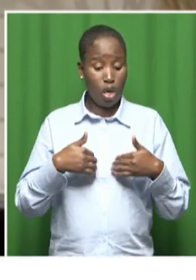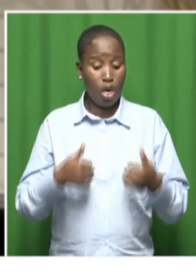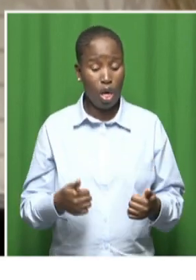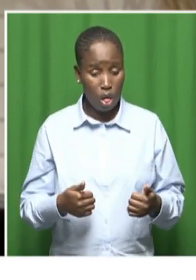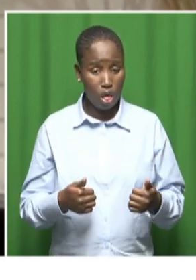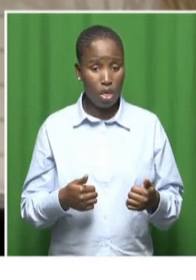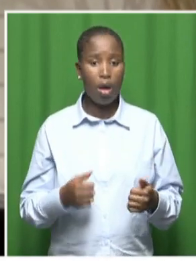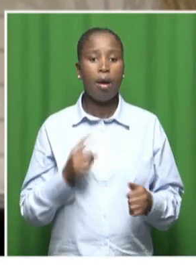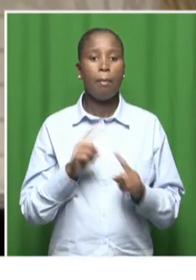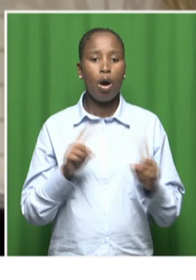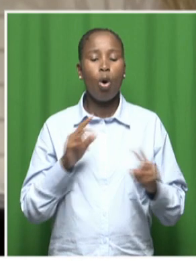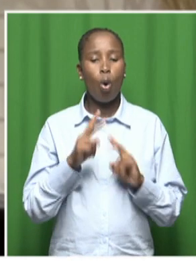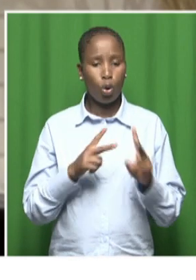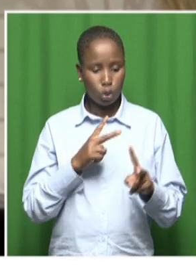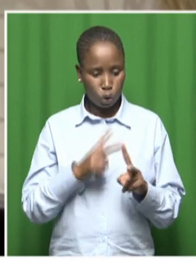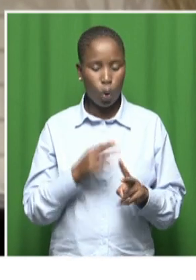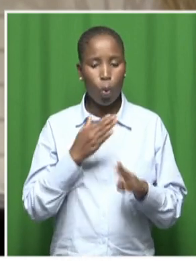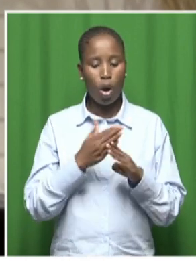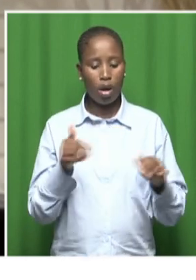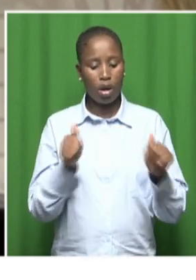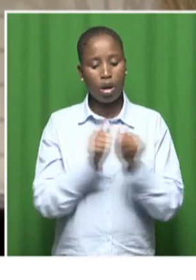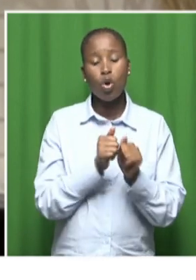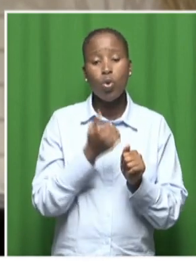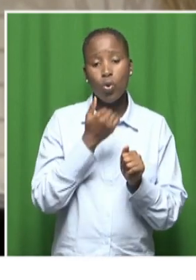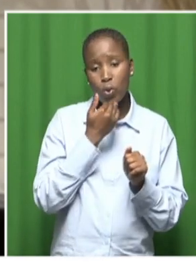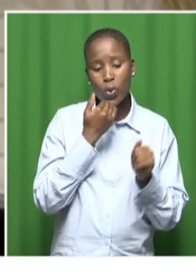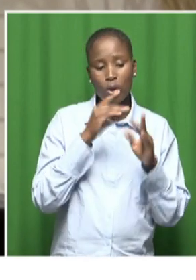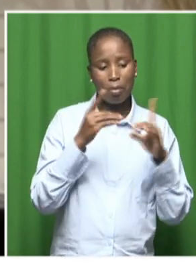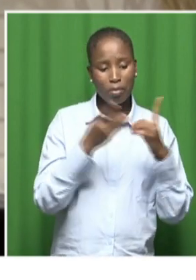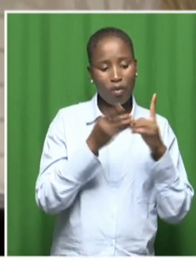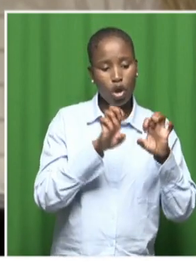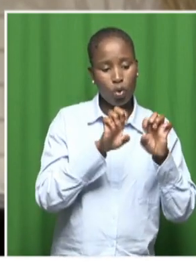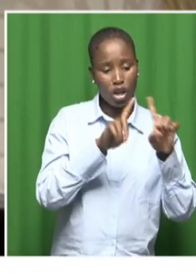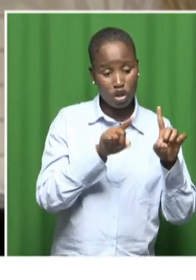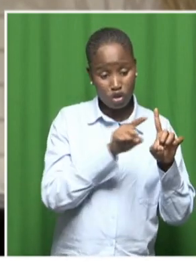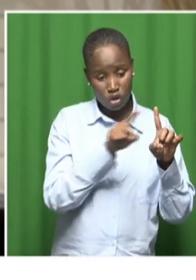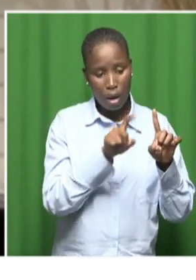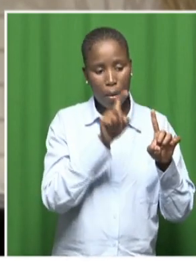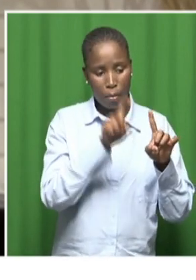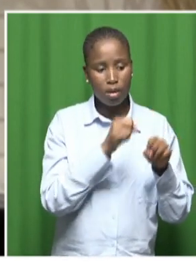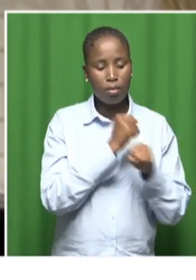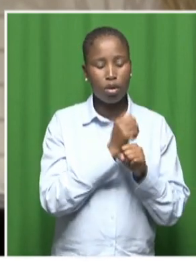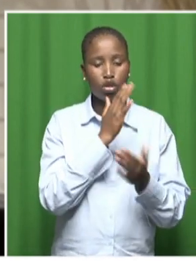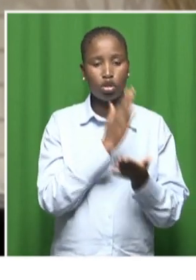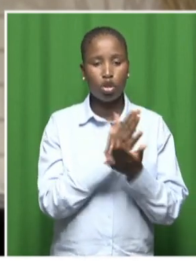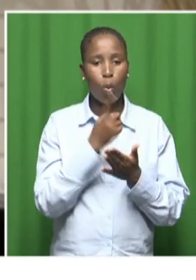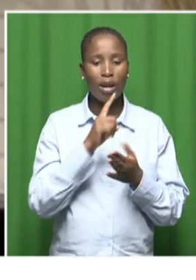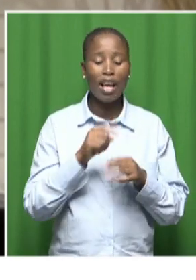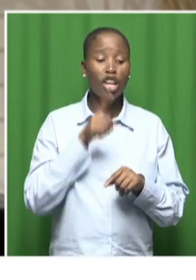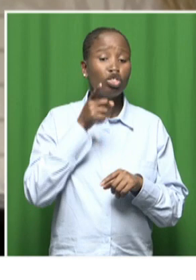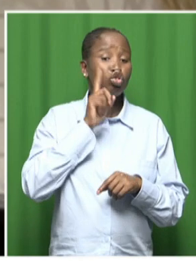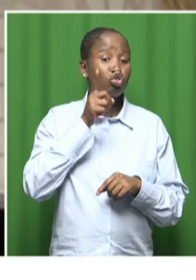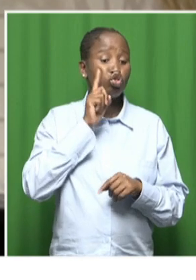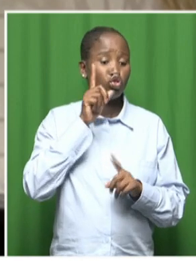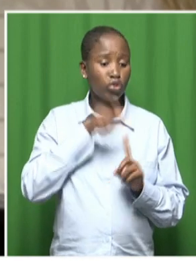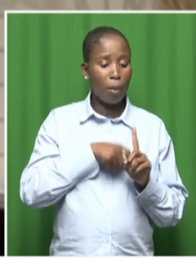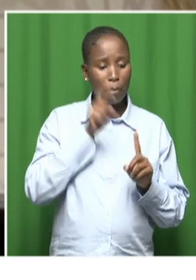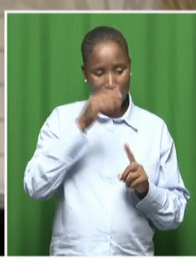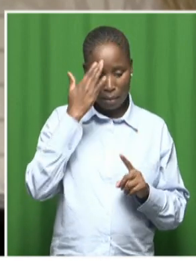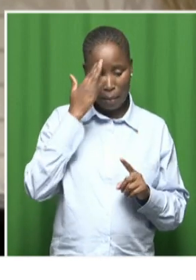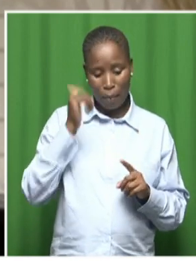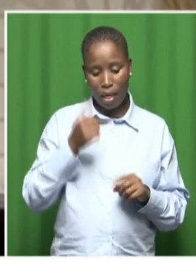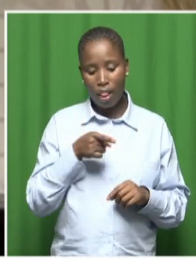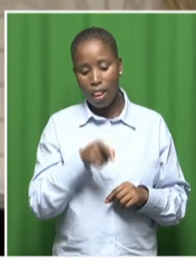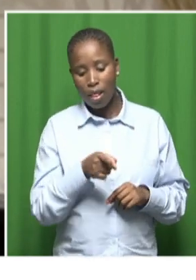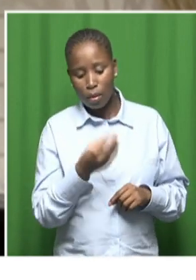sectors. So working with the education system to make sure teachers, to make sure parents are aware within the education system that